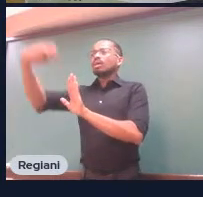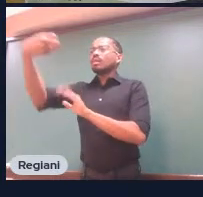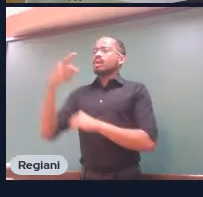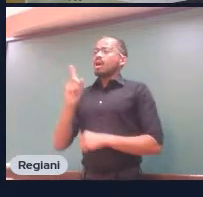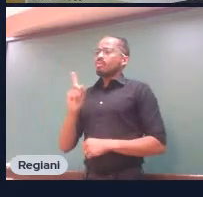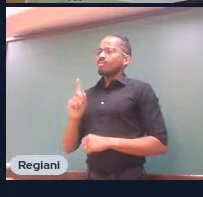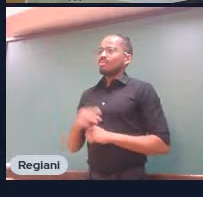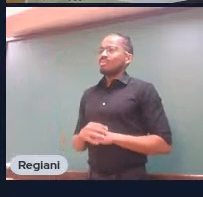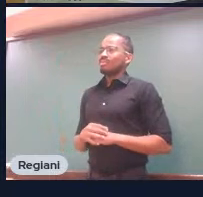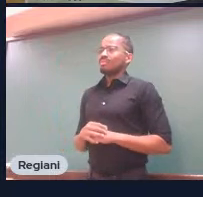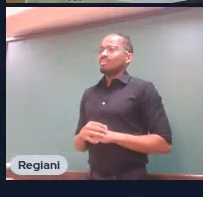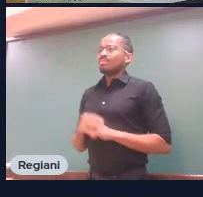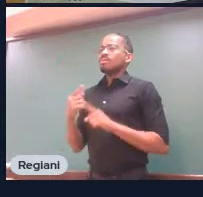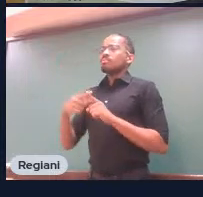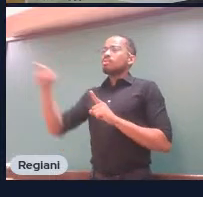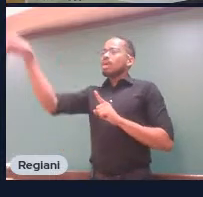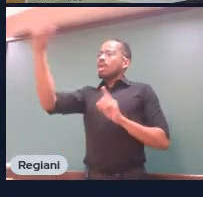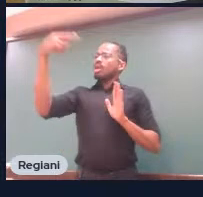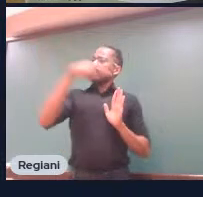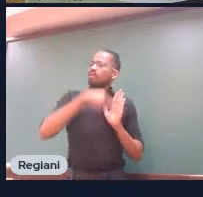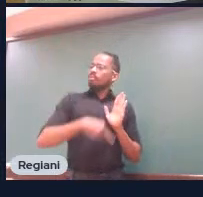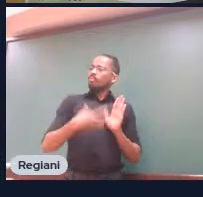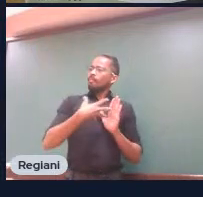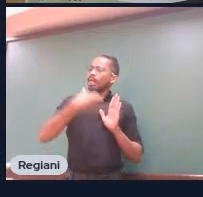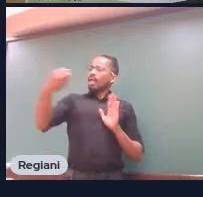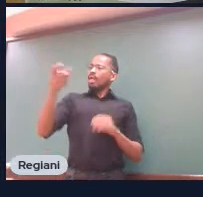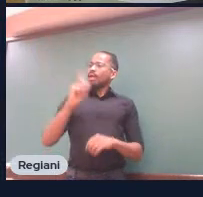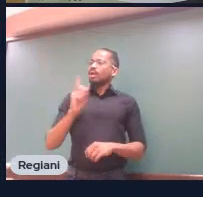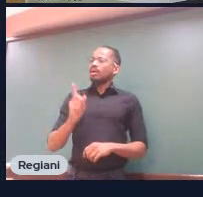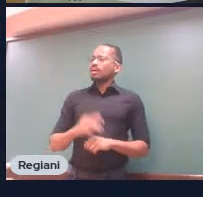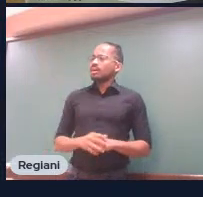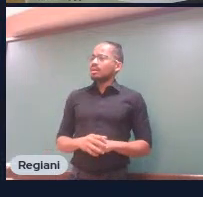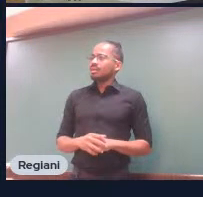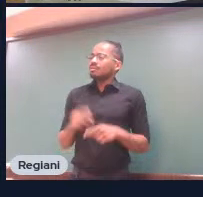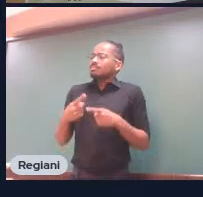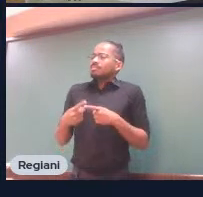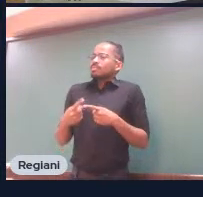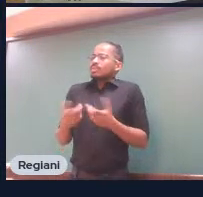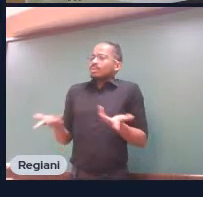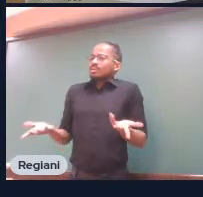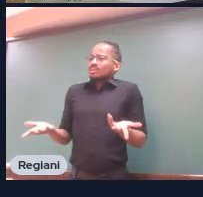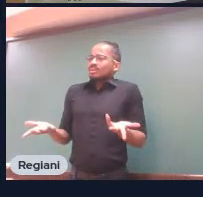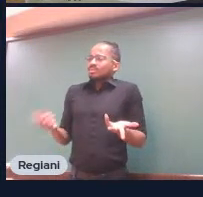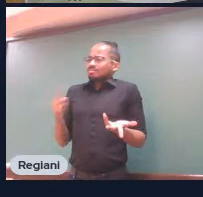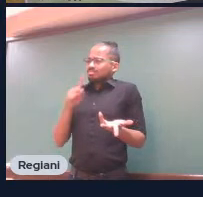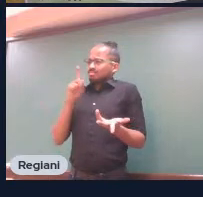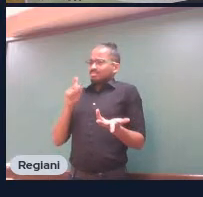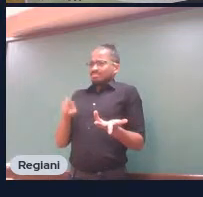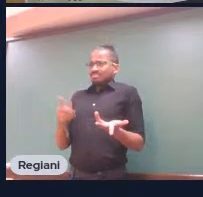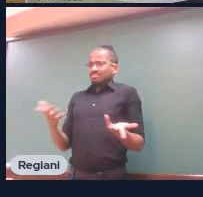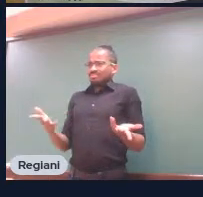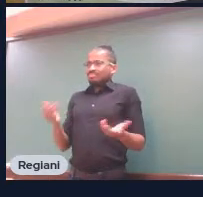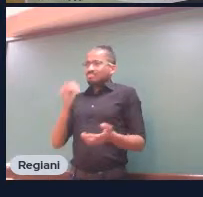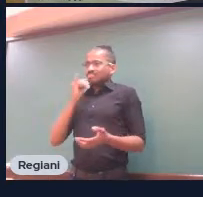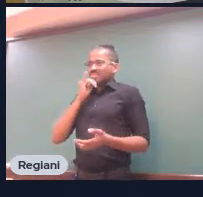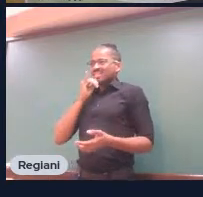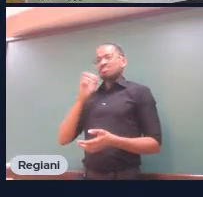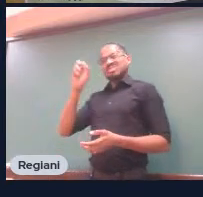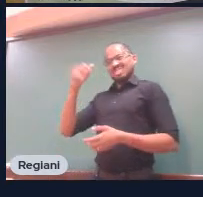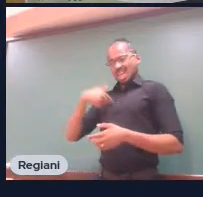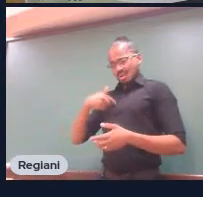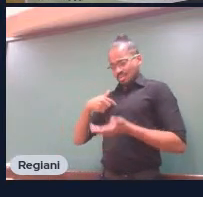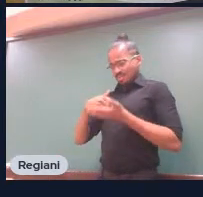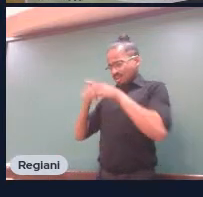now studied that. I wanted to know, can I find an article of mine that has never been